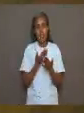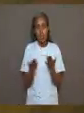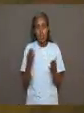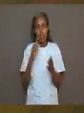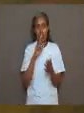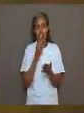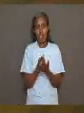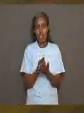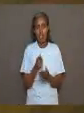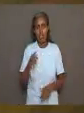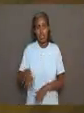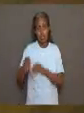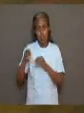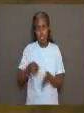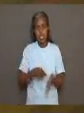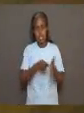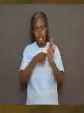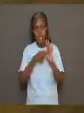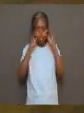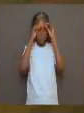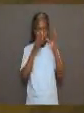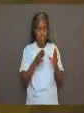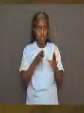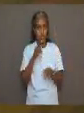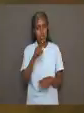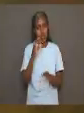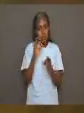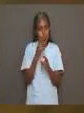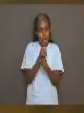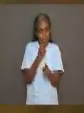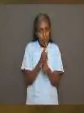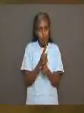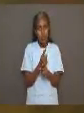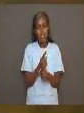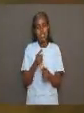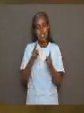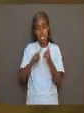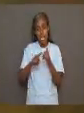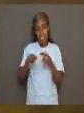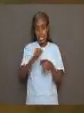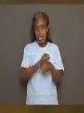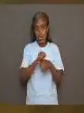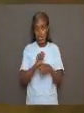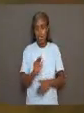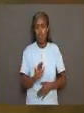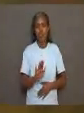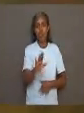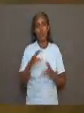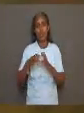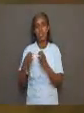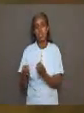Students, ask teacher if you can perform the last activity in your own